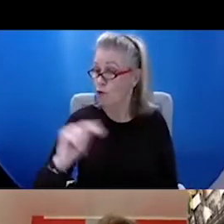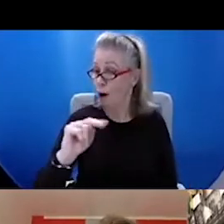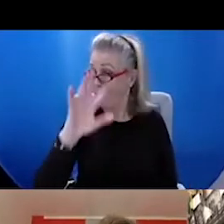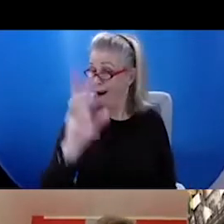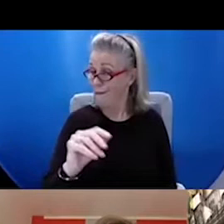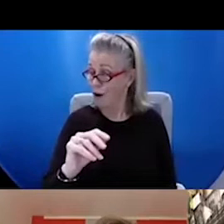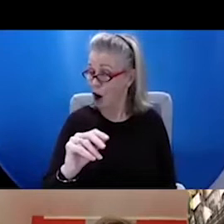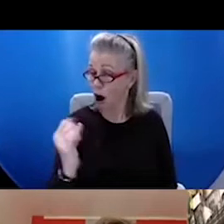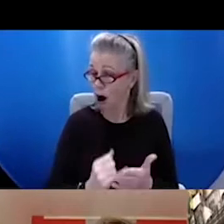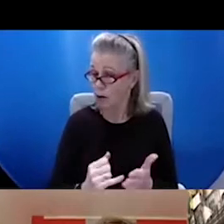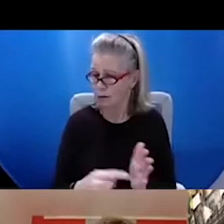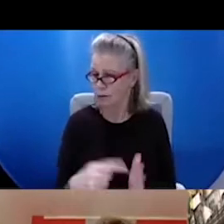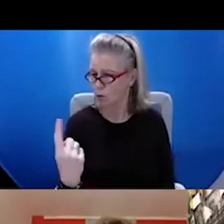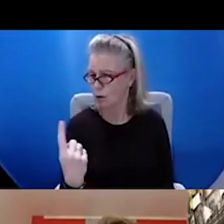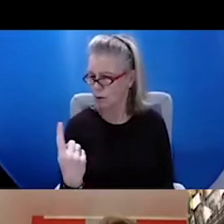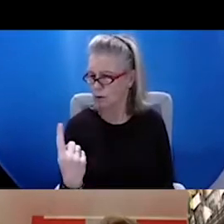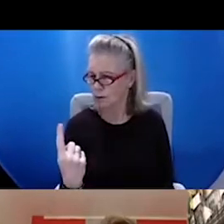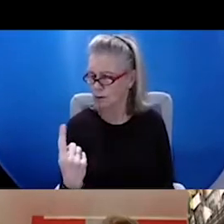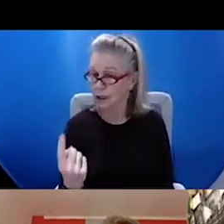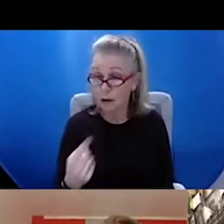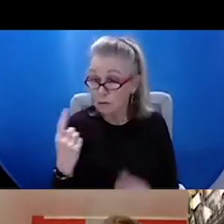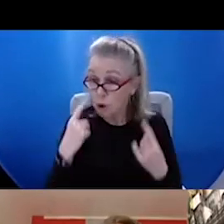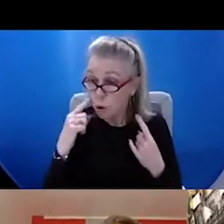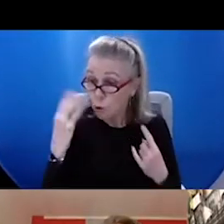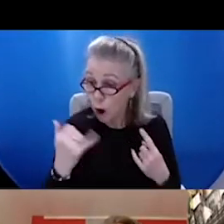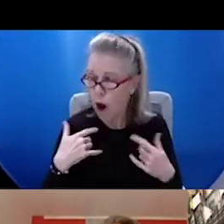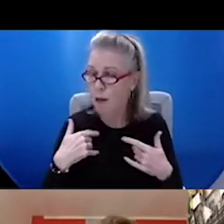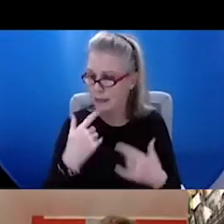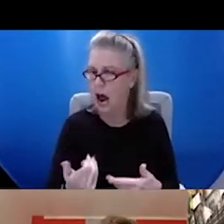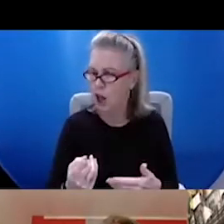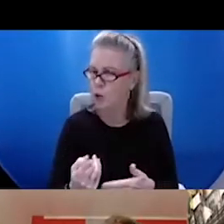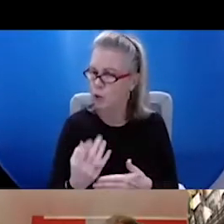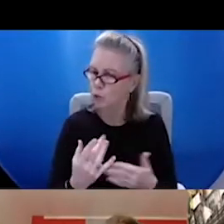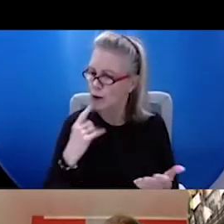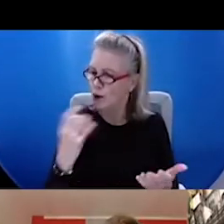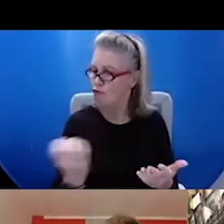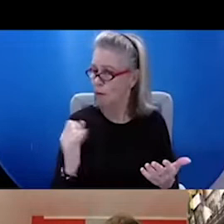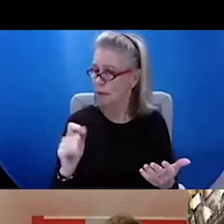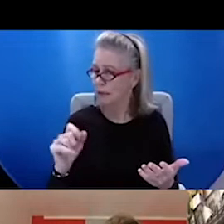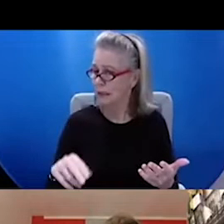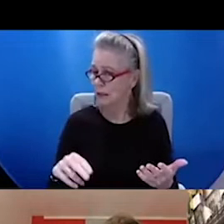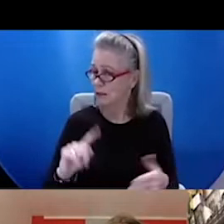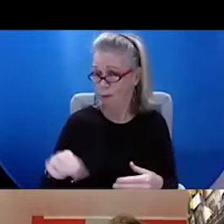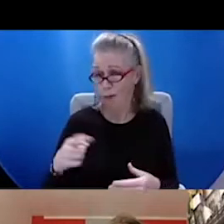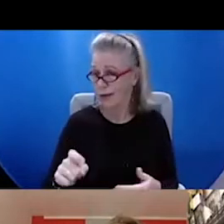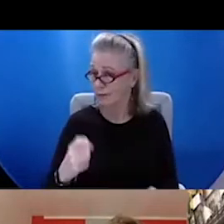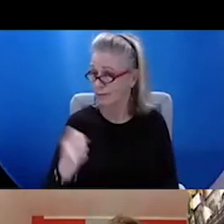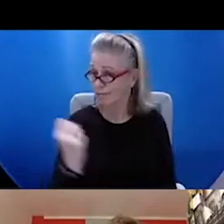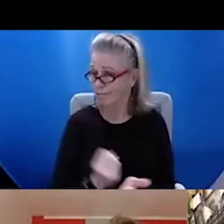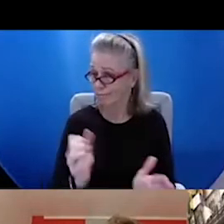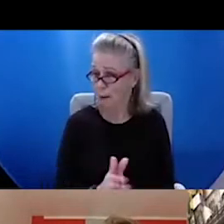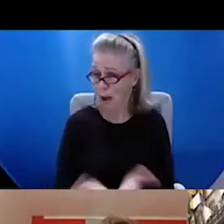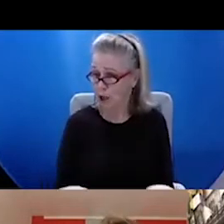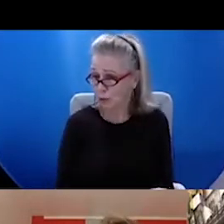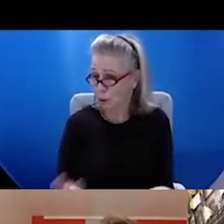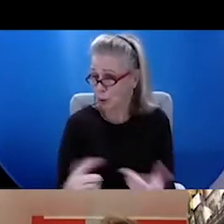may wonder why. Well, let me just tell you that if a European citizen only needs a valid passport to enter Morocco, a Mauritanian